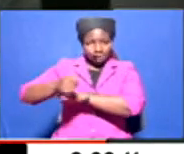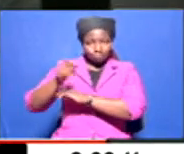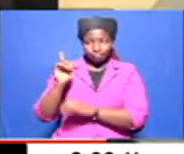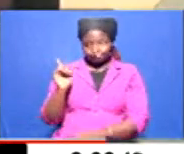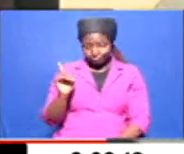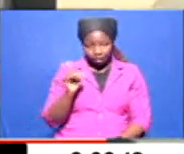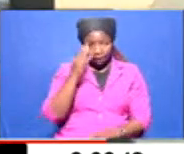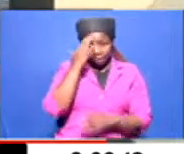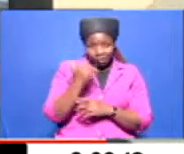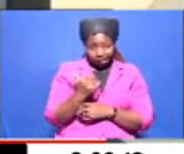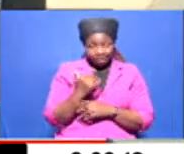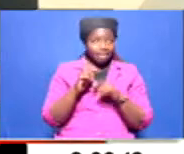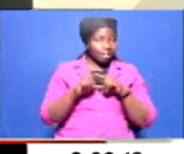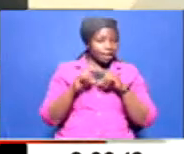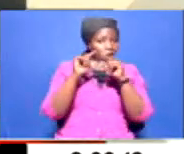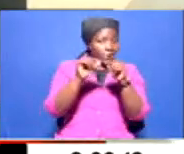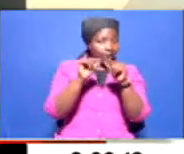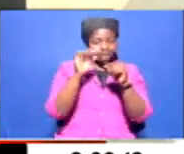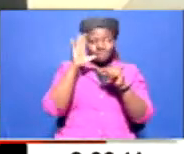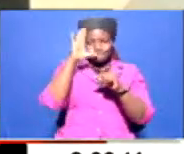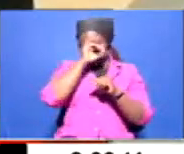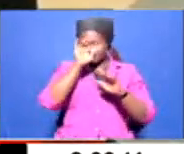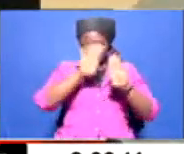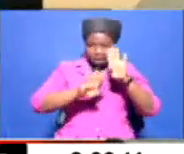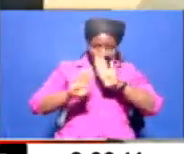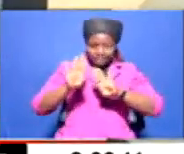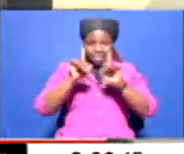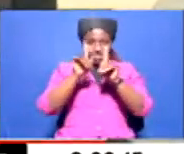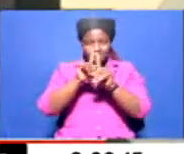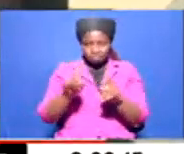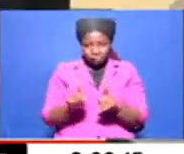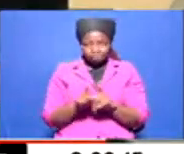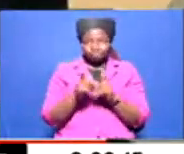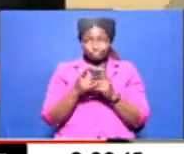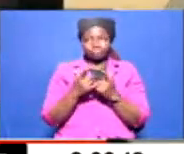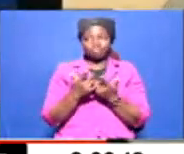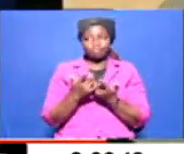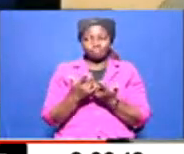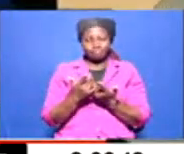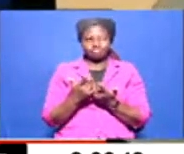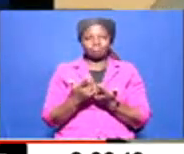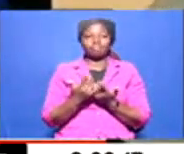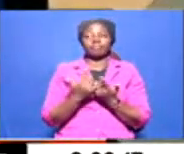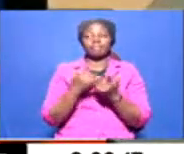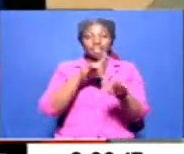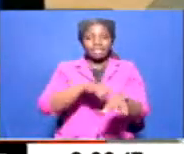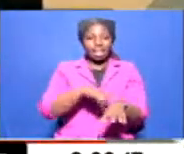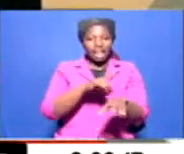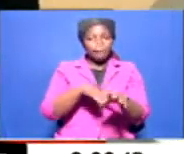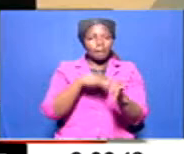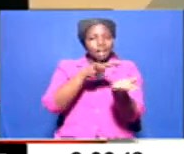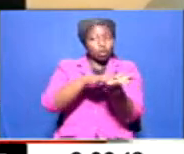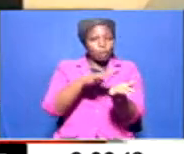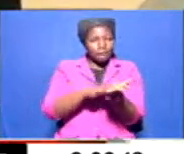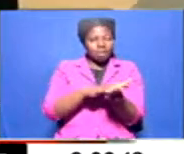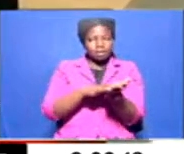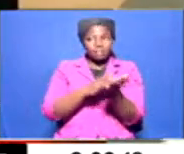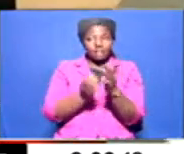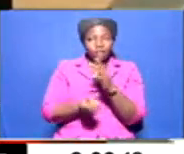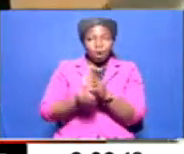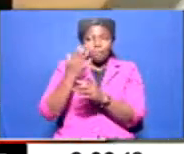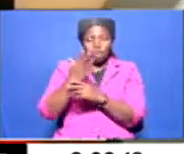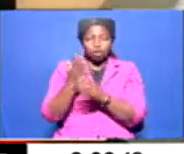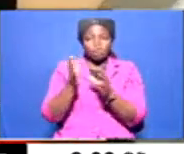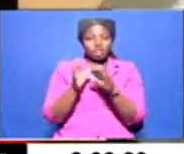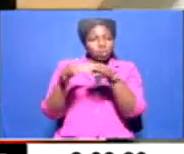over allegations of gross misconduct and impropriety. While recommending the formation of the tribunal, the Judicial